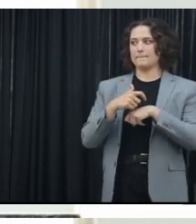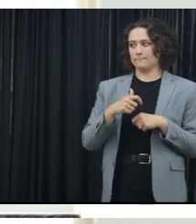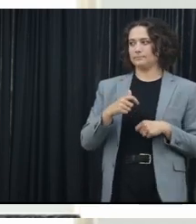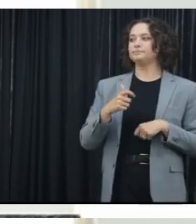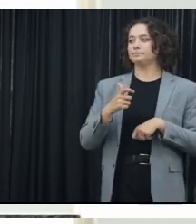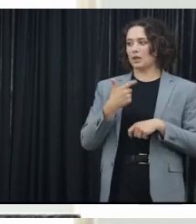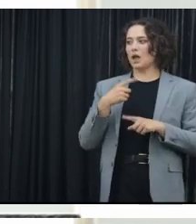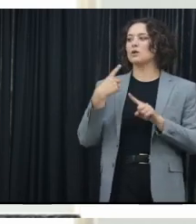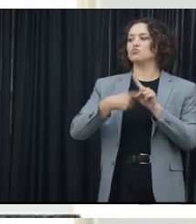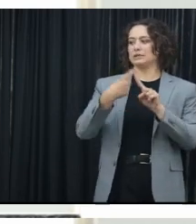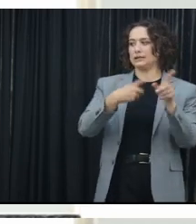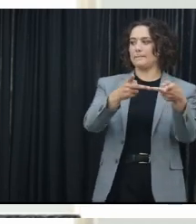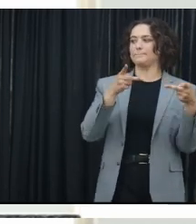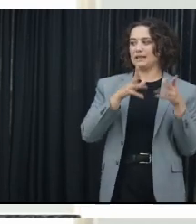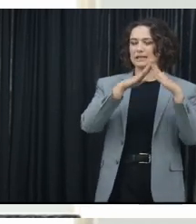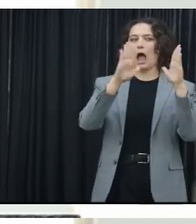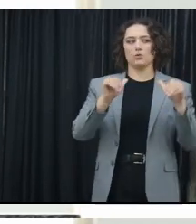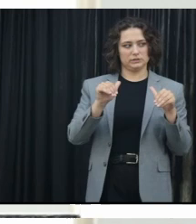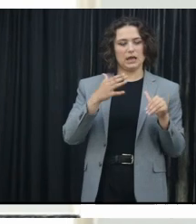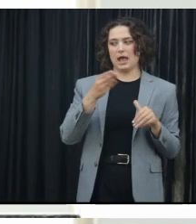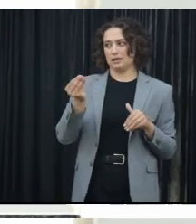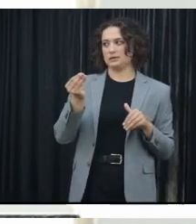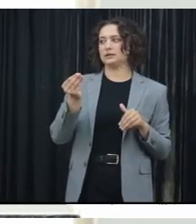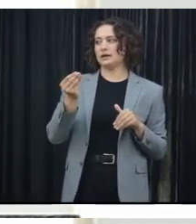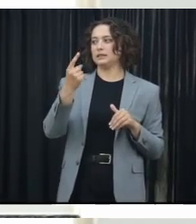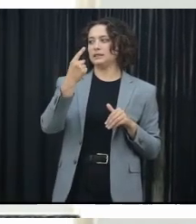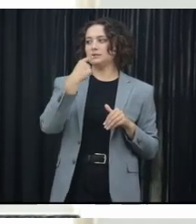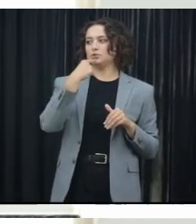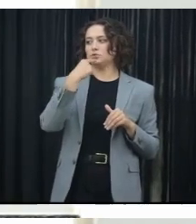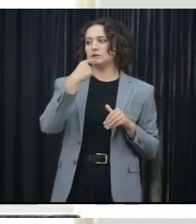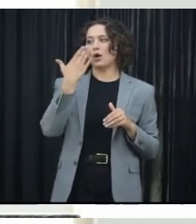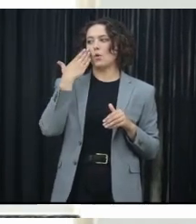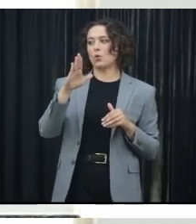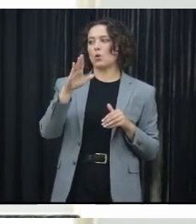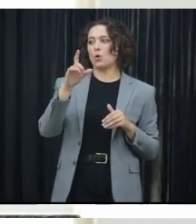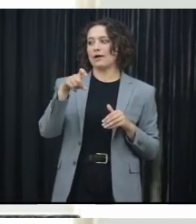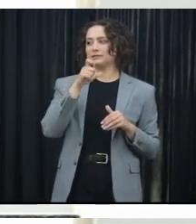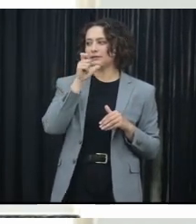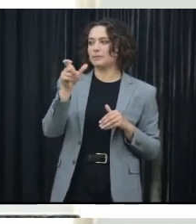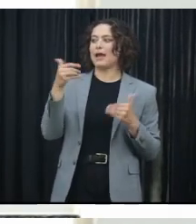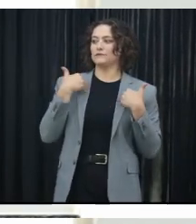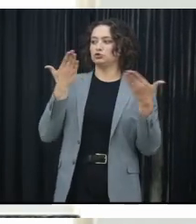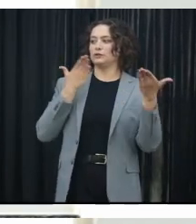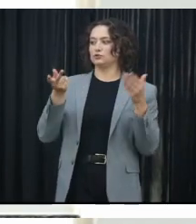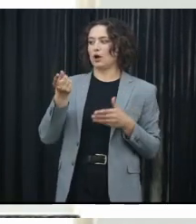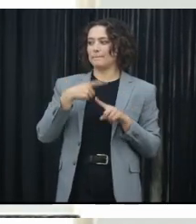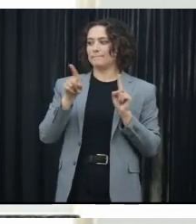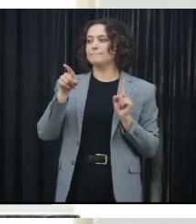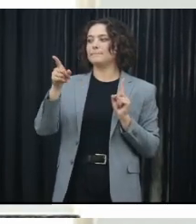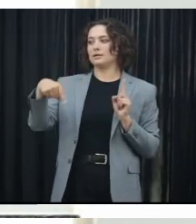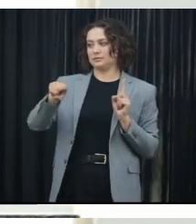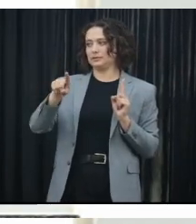And I didn't say, we don't have to say that we have a service dog. But the landlord found out that I had a